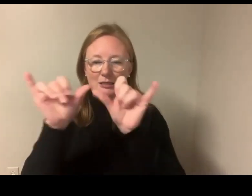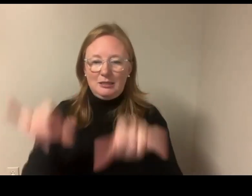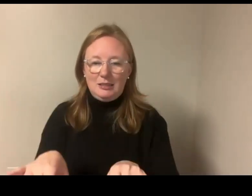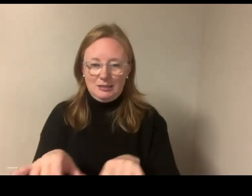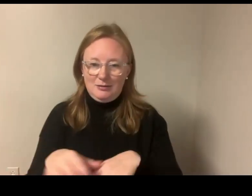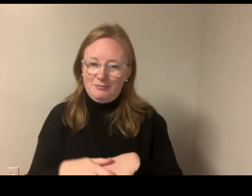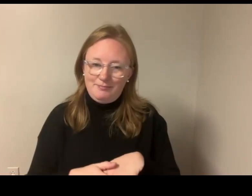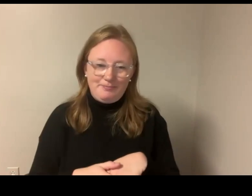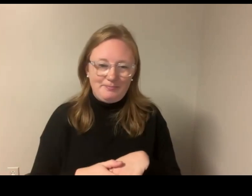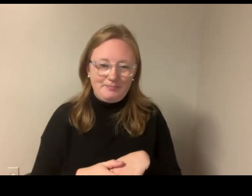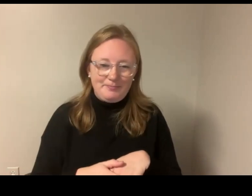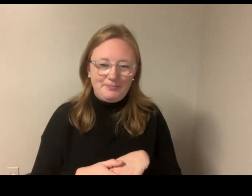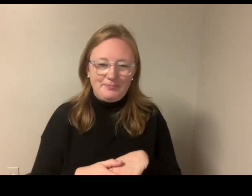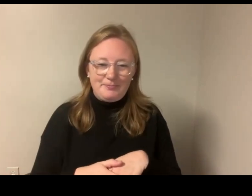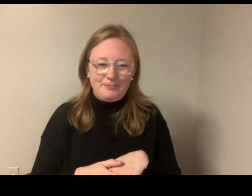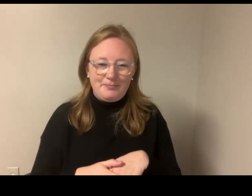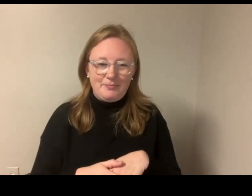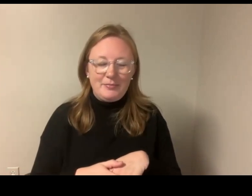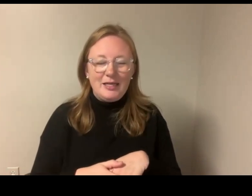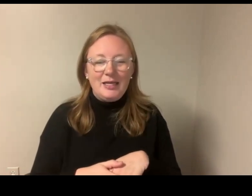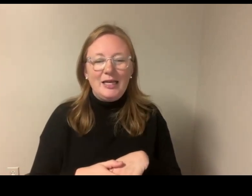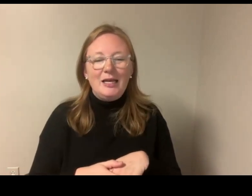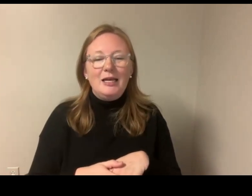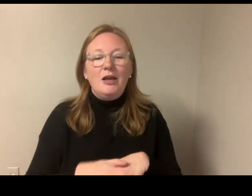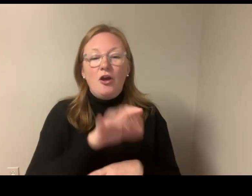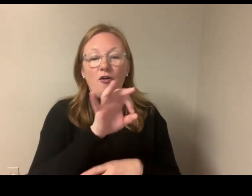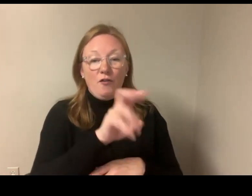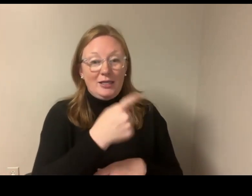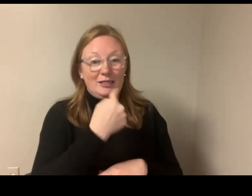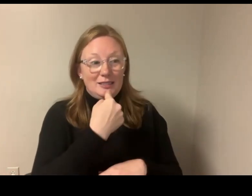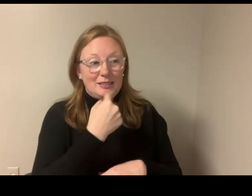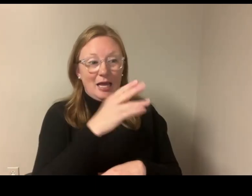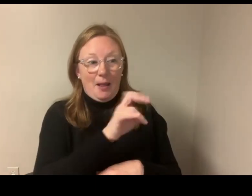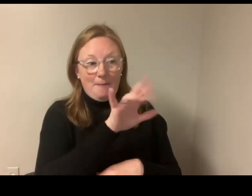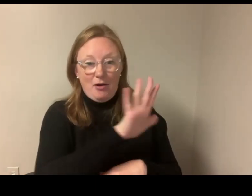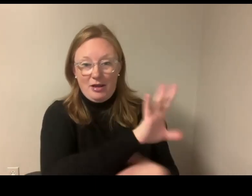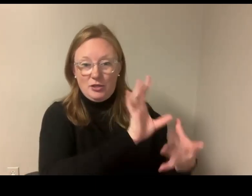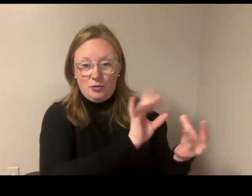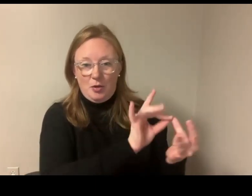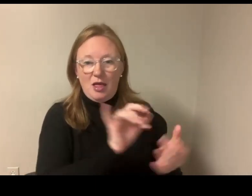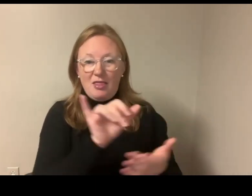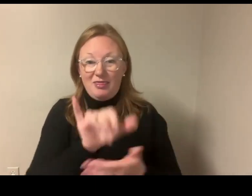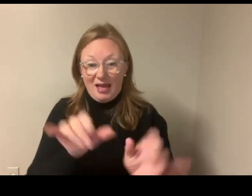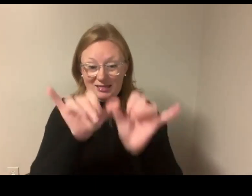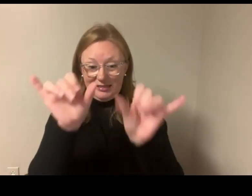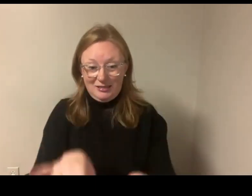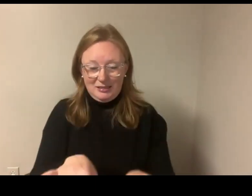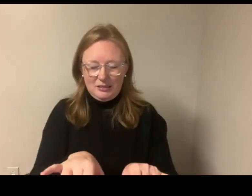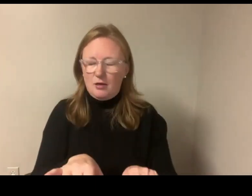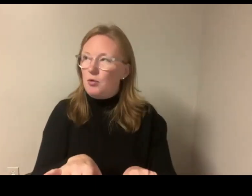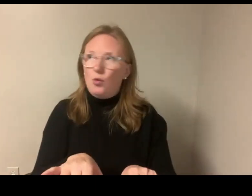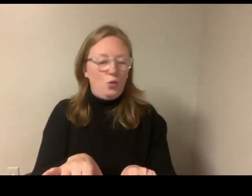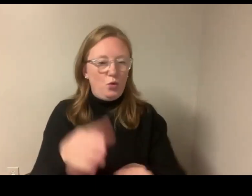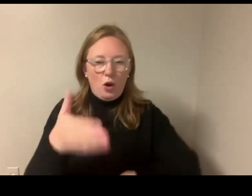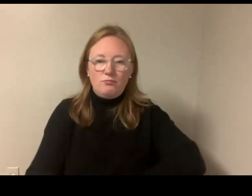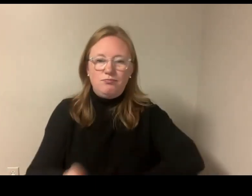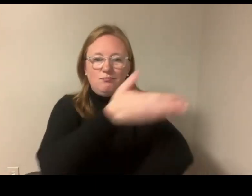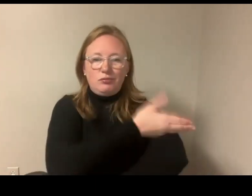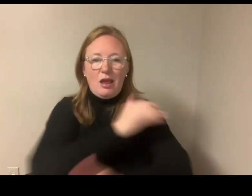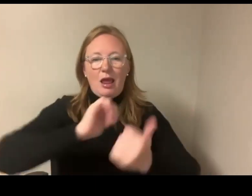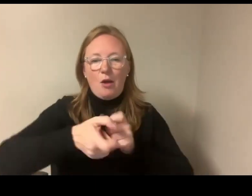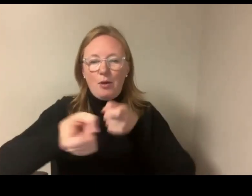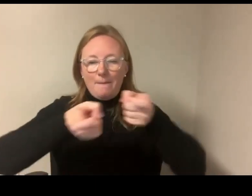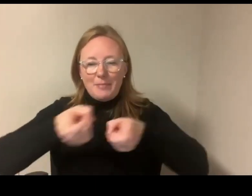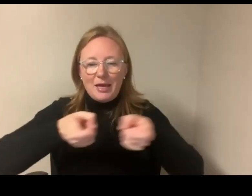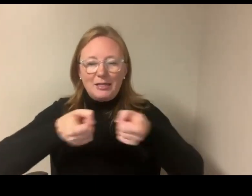tongue. But as Frank alluded to, and even in Barry's remarks, the asset management system is a major upgrade to how we manage our